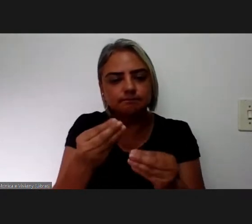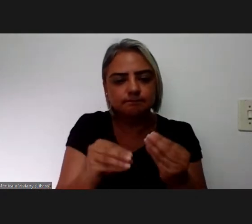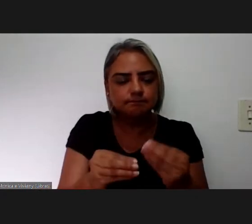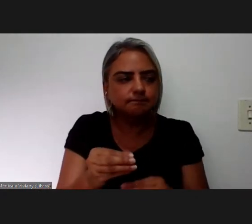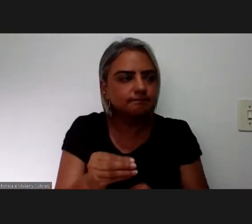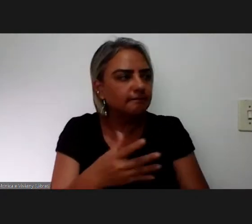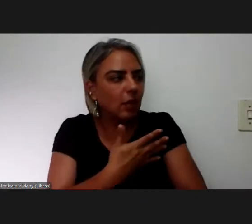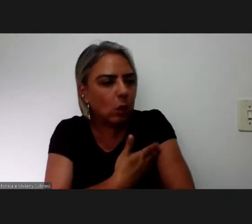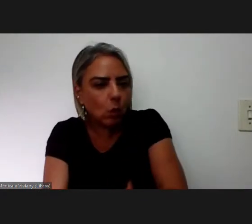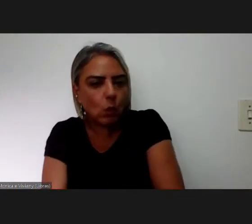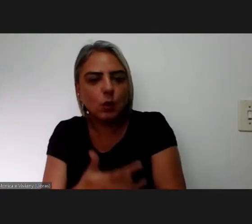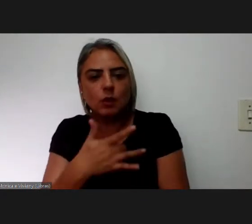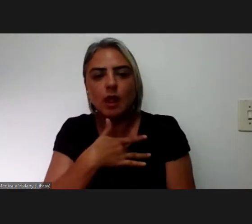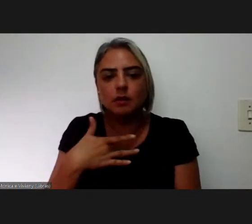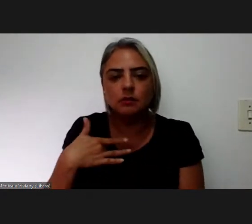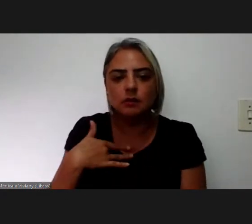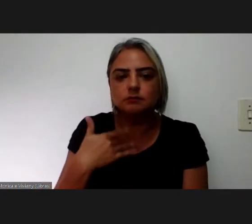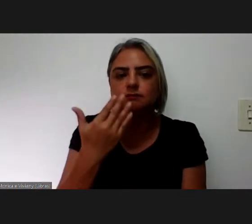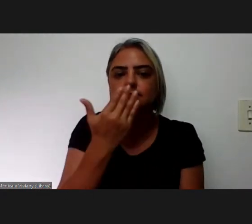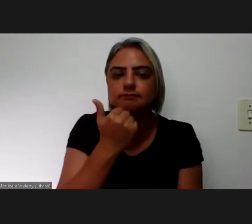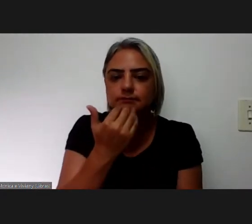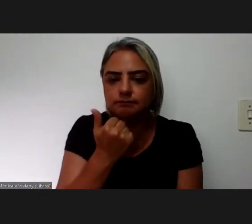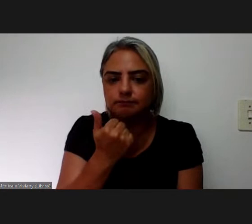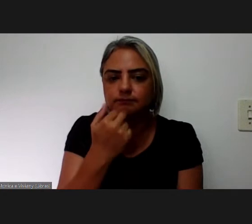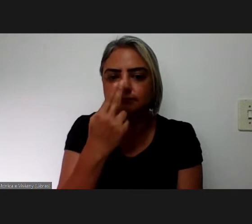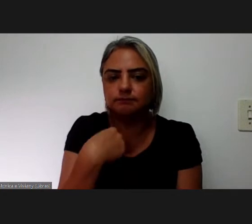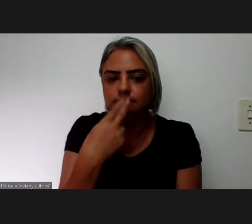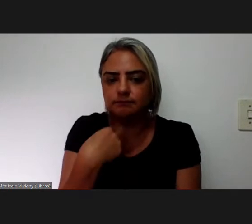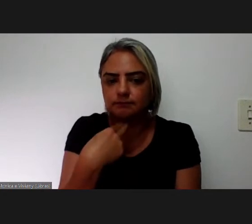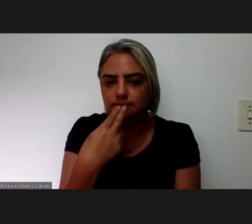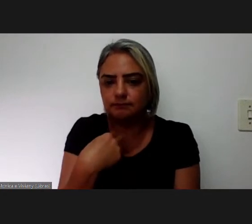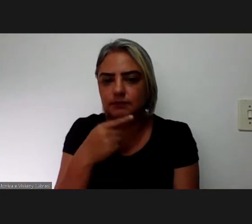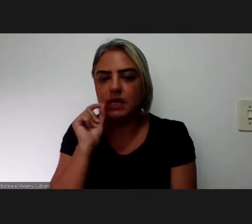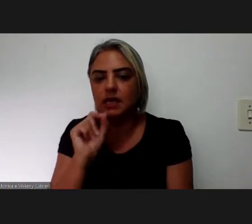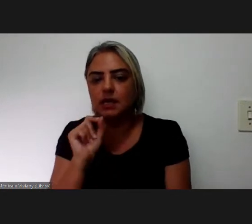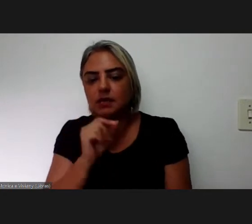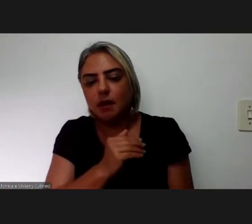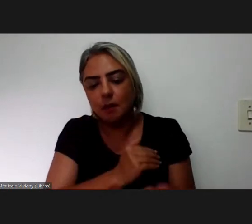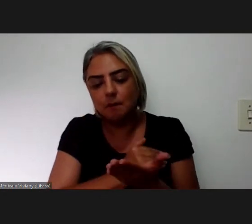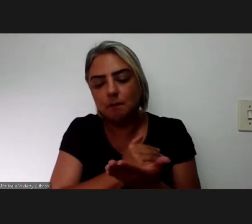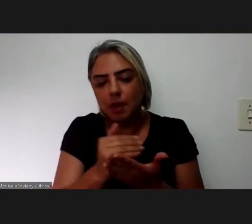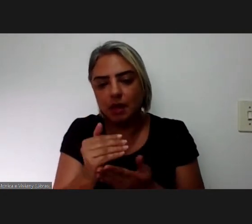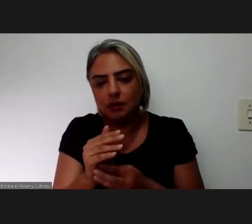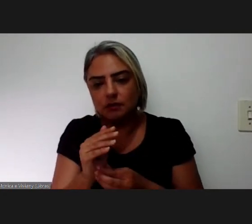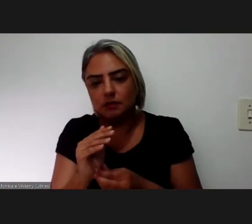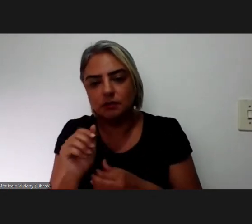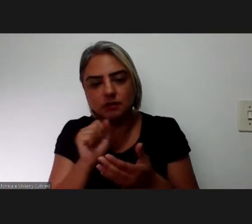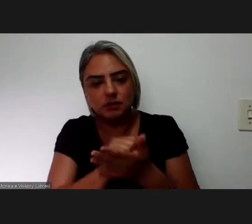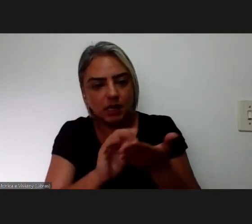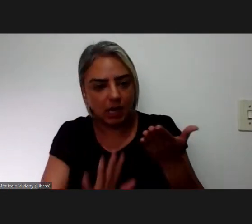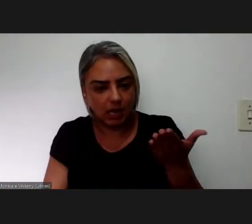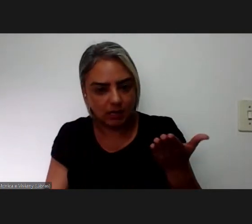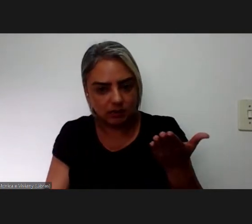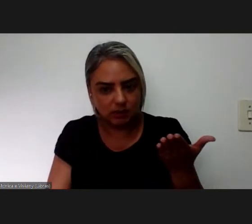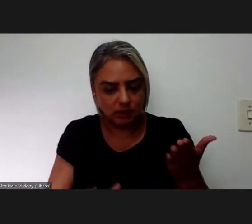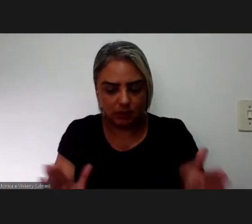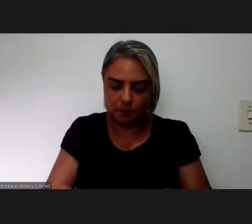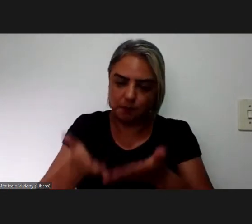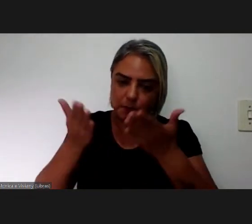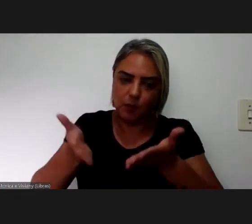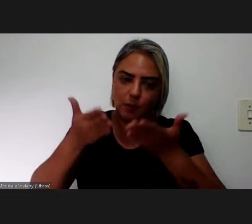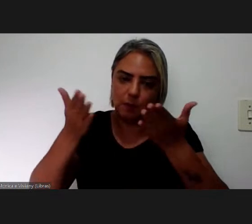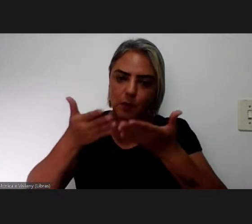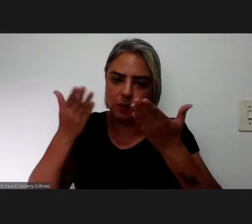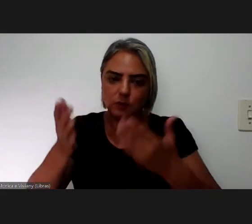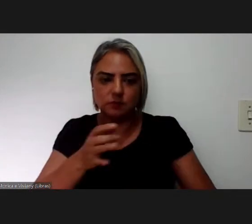to insert health habits of nutrition, and this is from